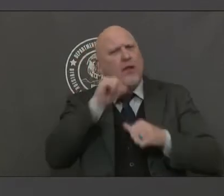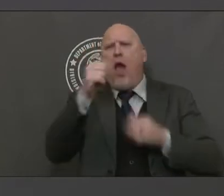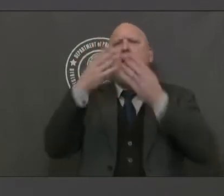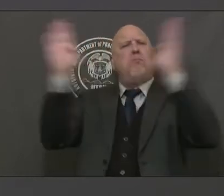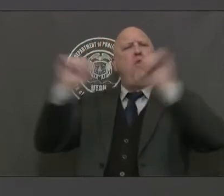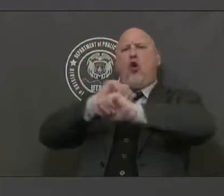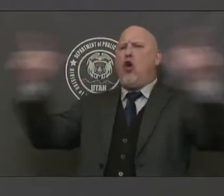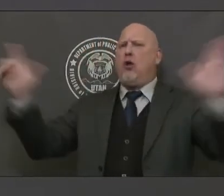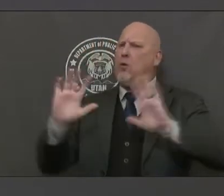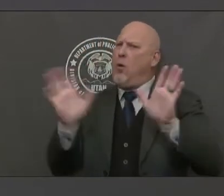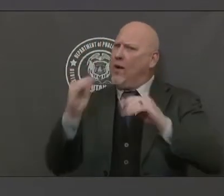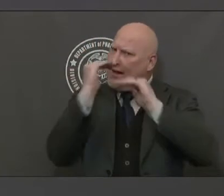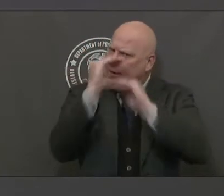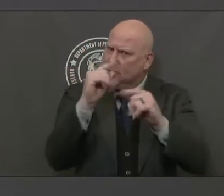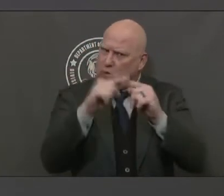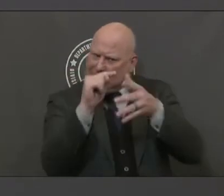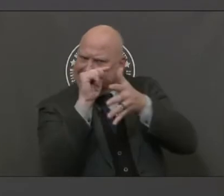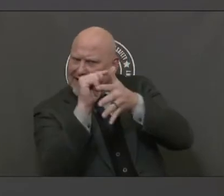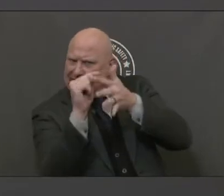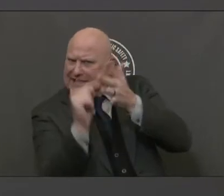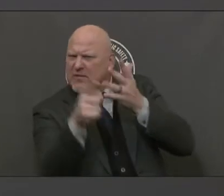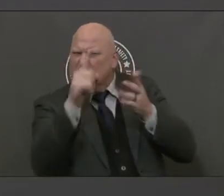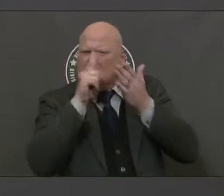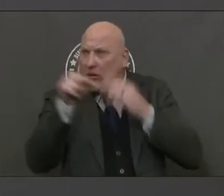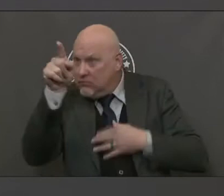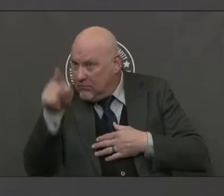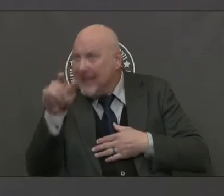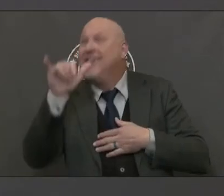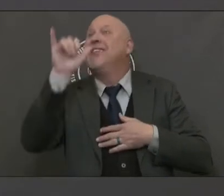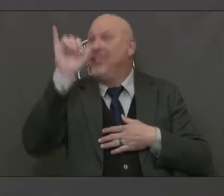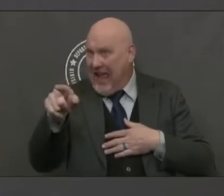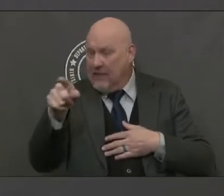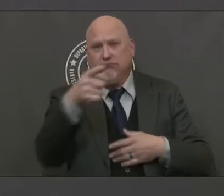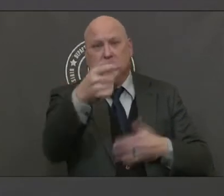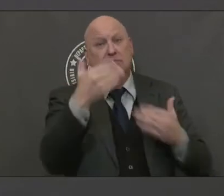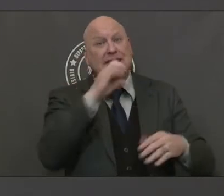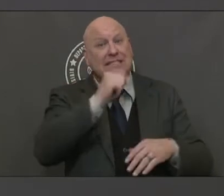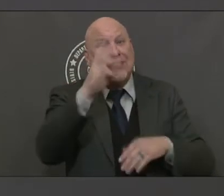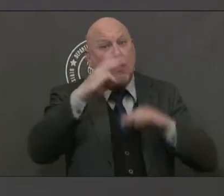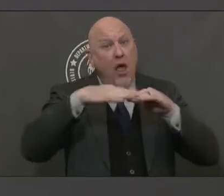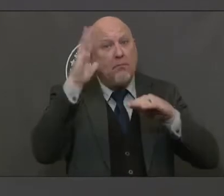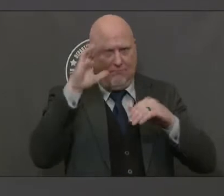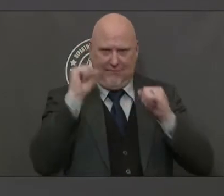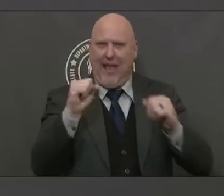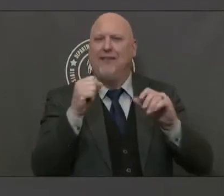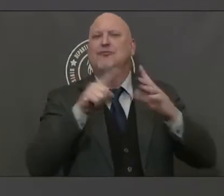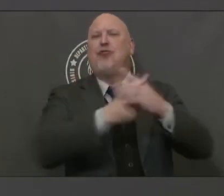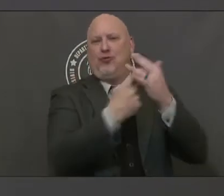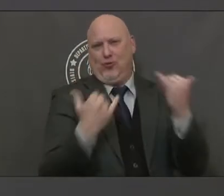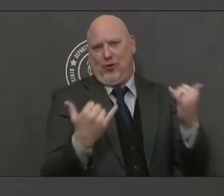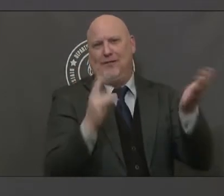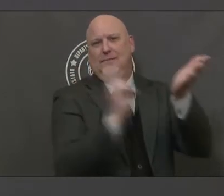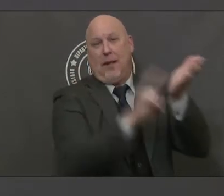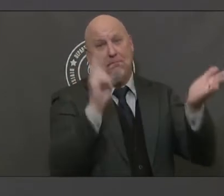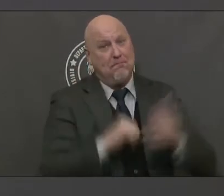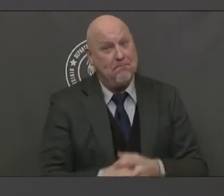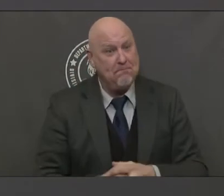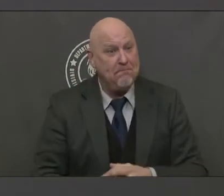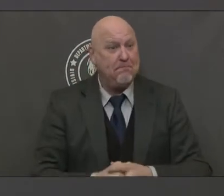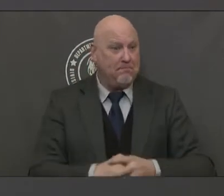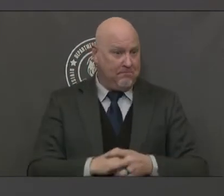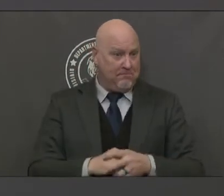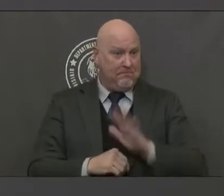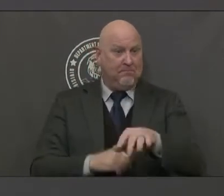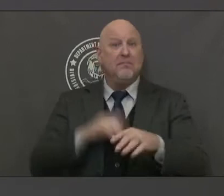attention to this piece right now. The CDC has only approved the Pfizer vaccine for